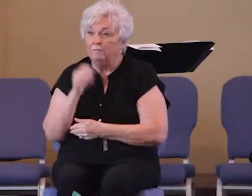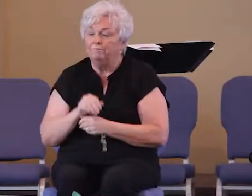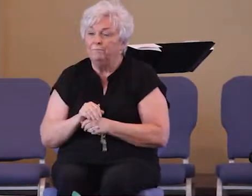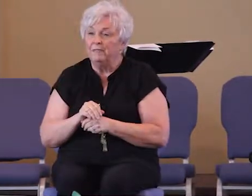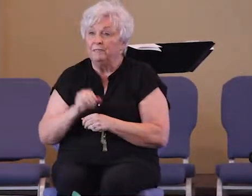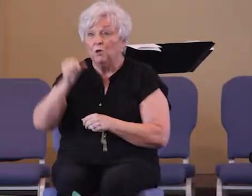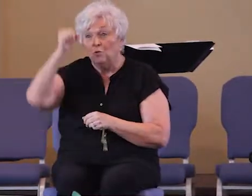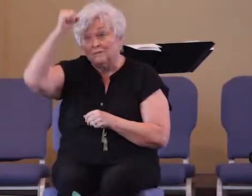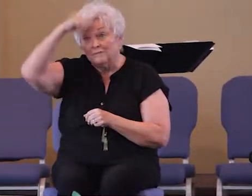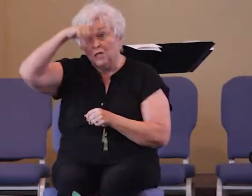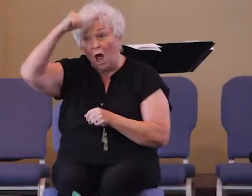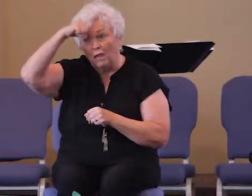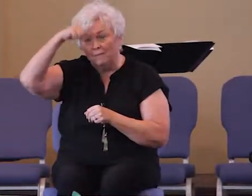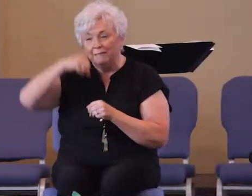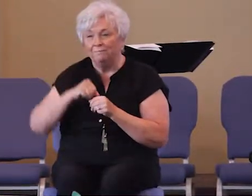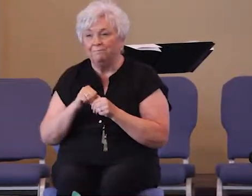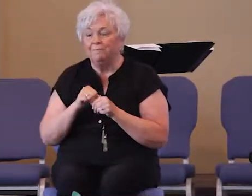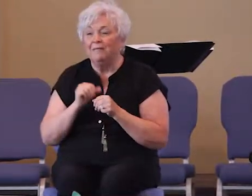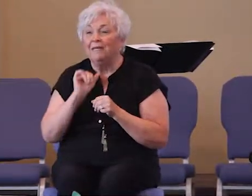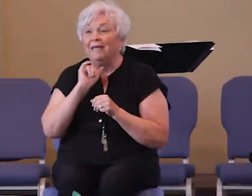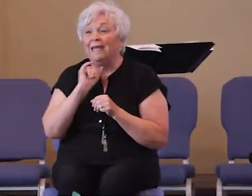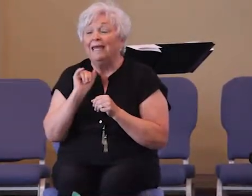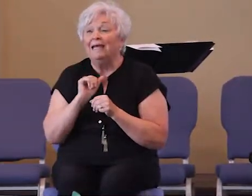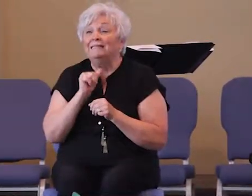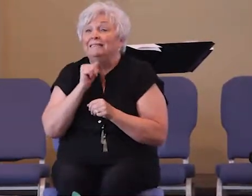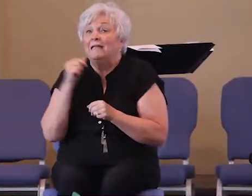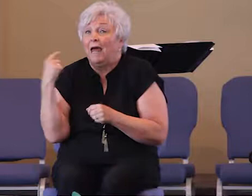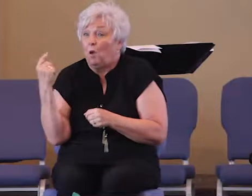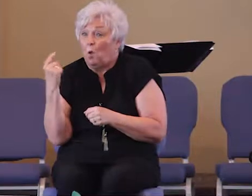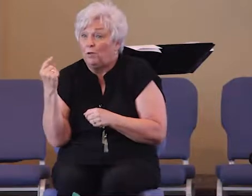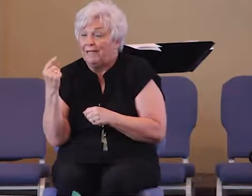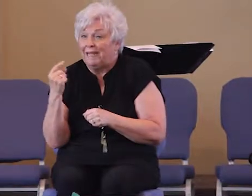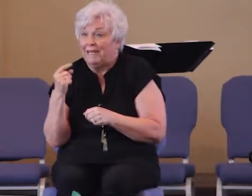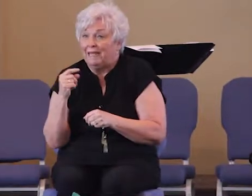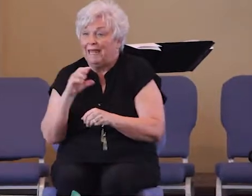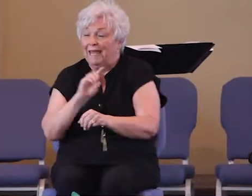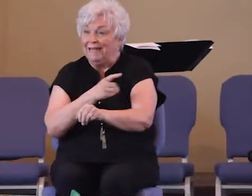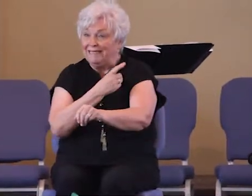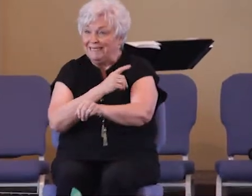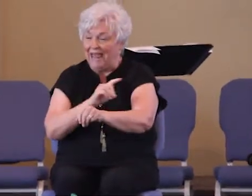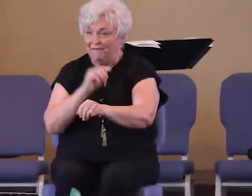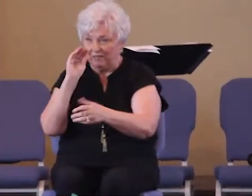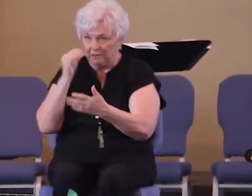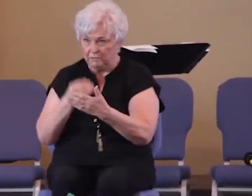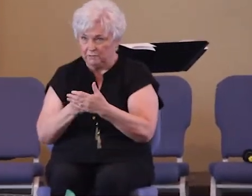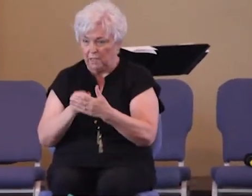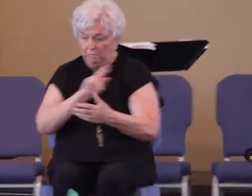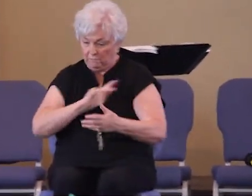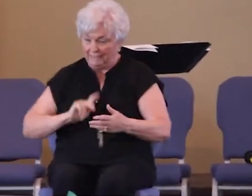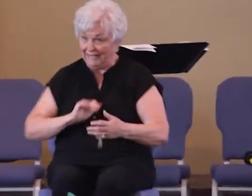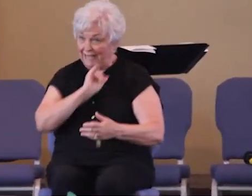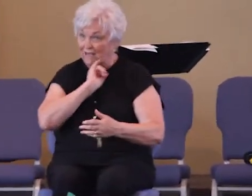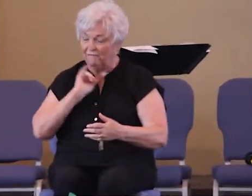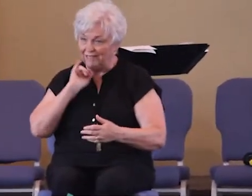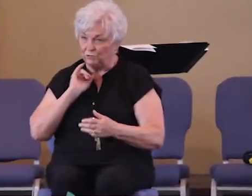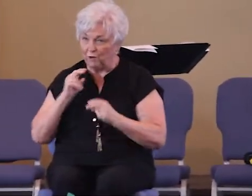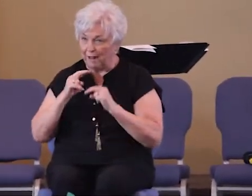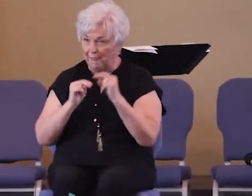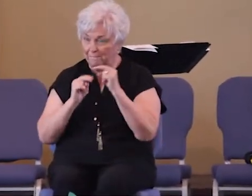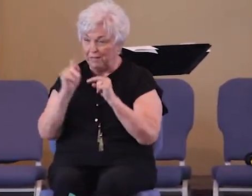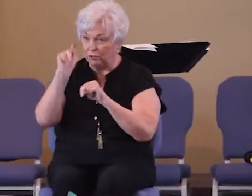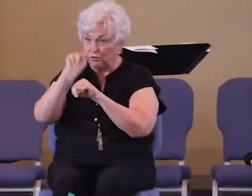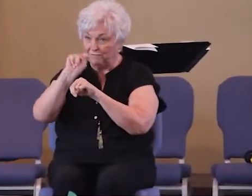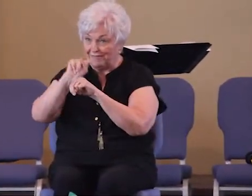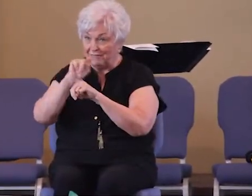Solomon is not only David's son, not only the king of Israel, not only the builder of the temple